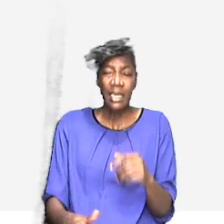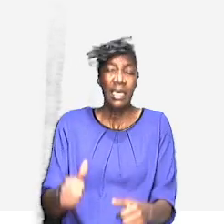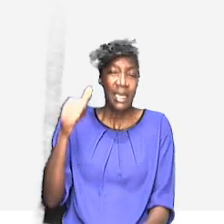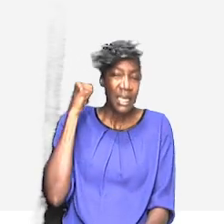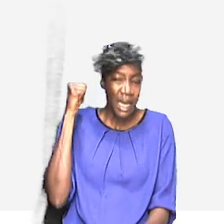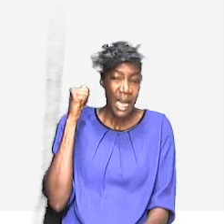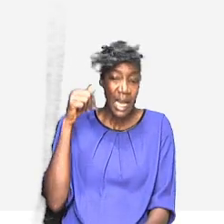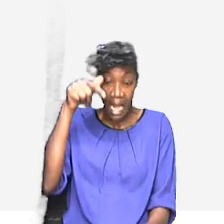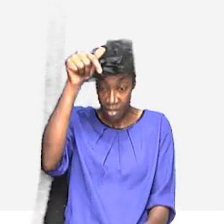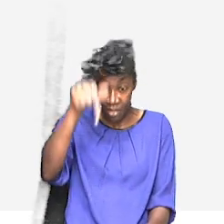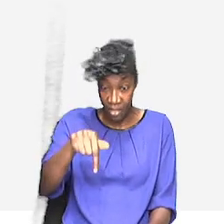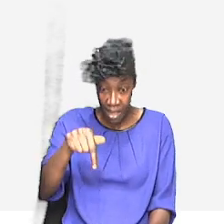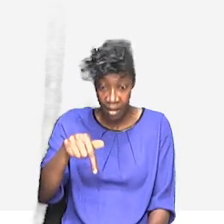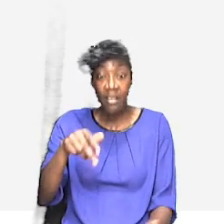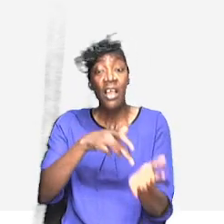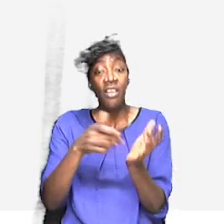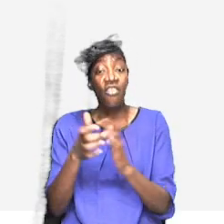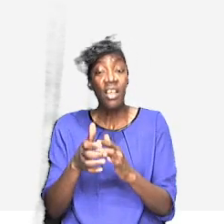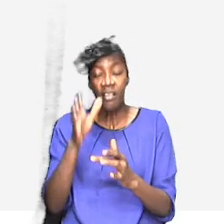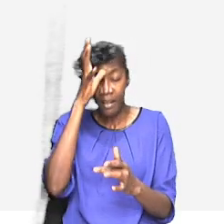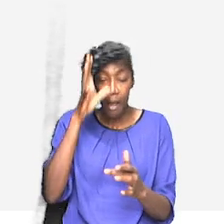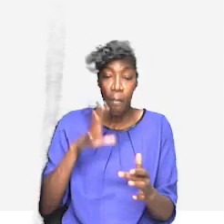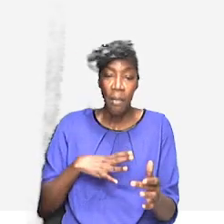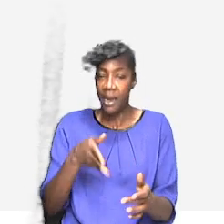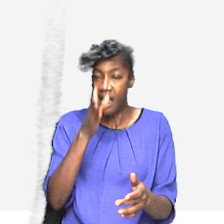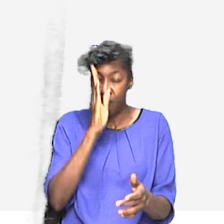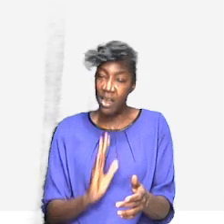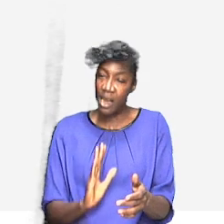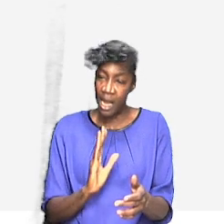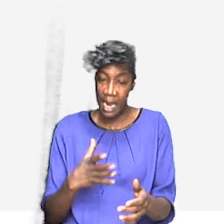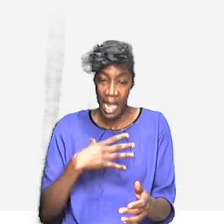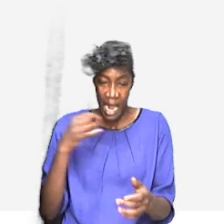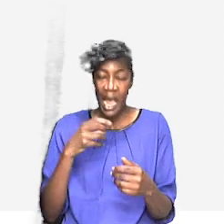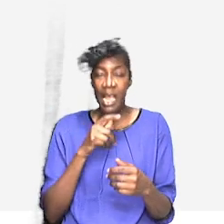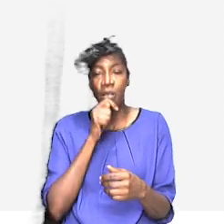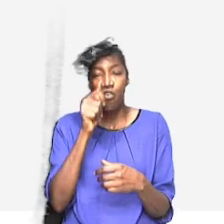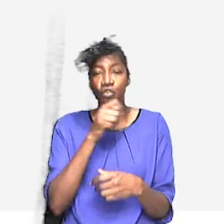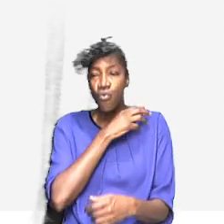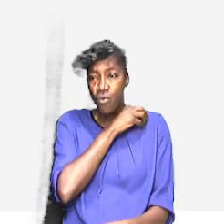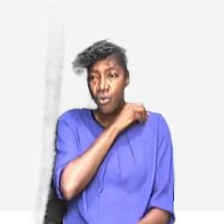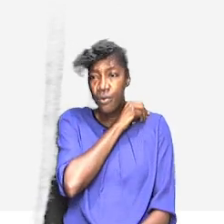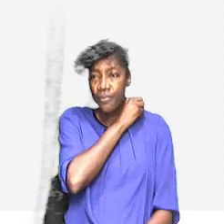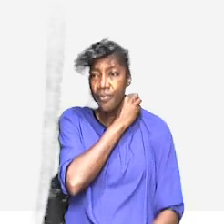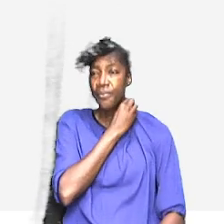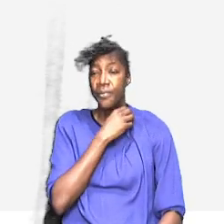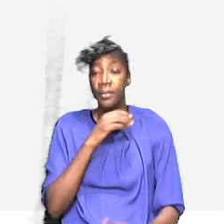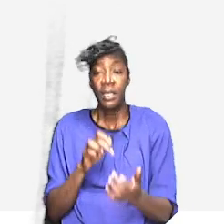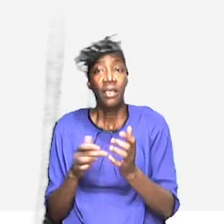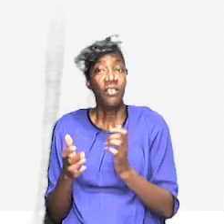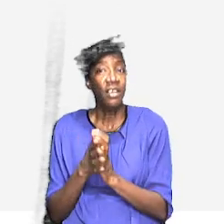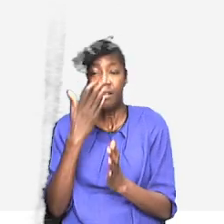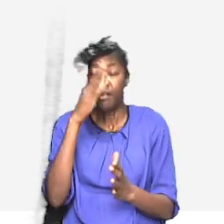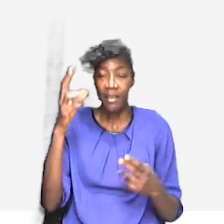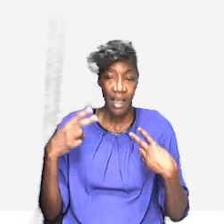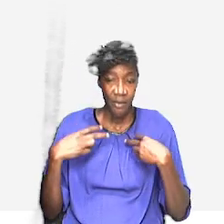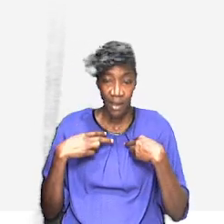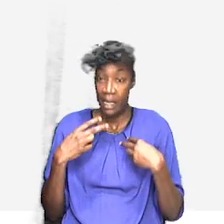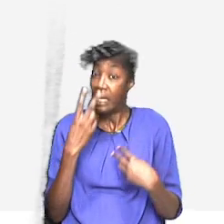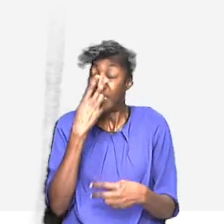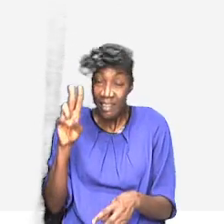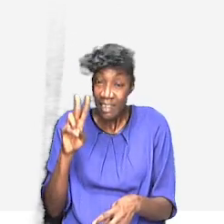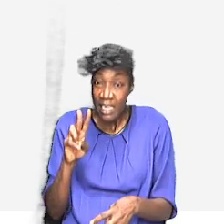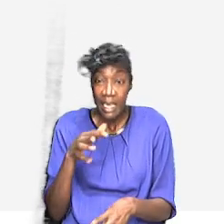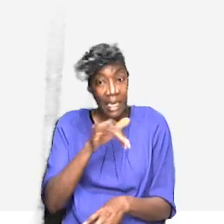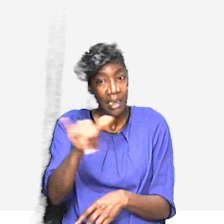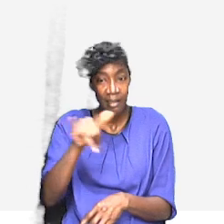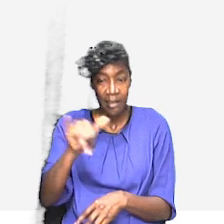man was a man of God. And I like the fact that even though Jesus was didn't see eye to